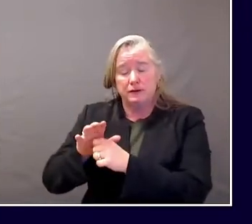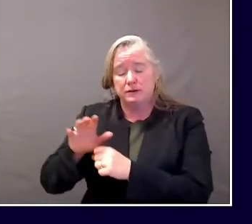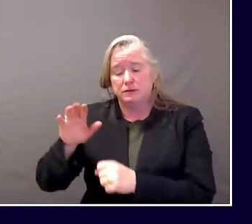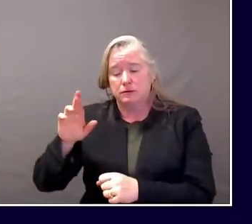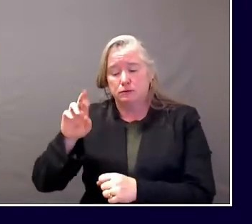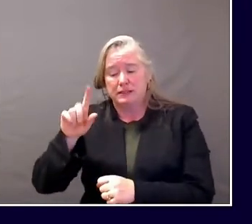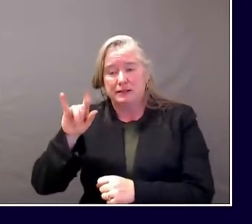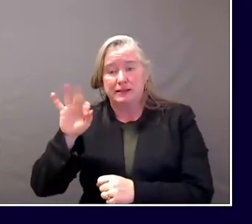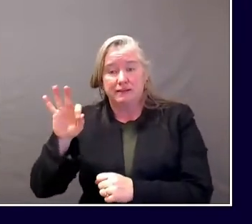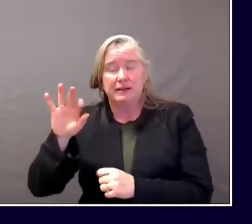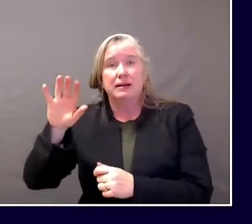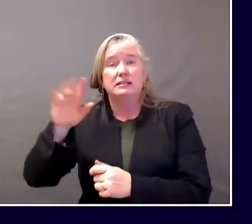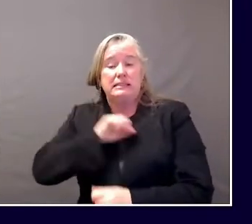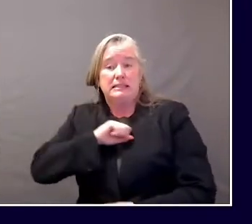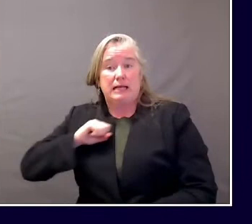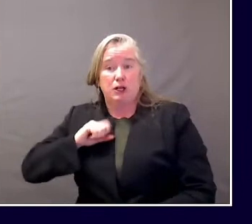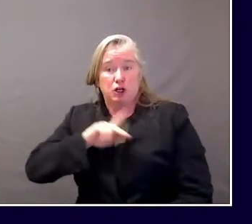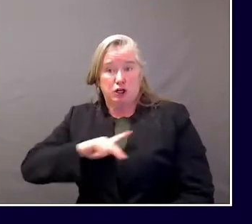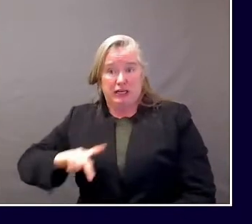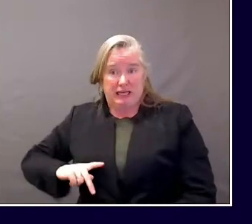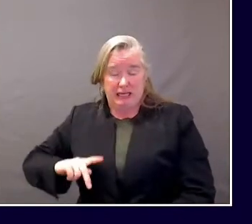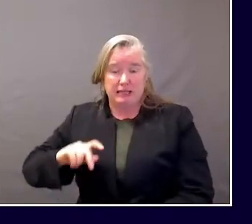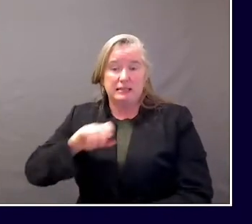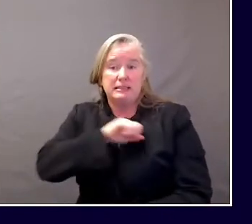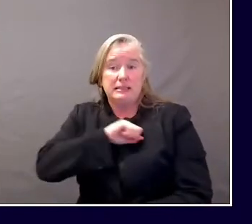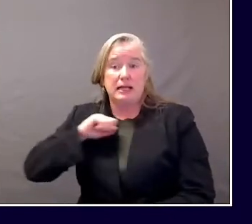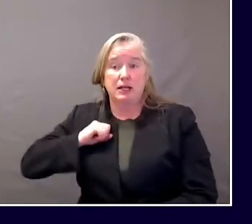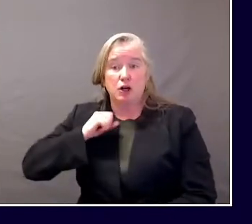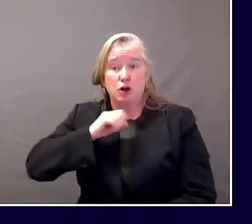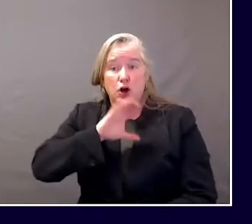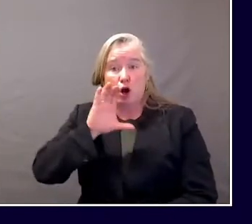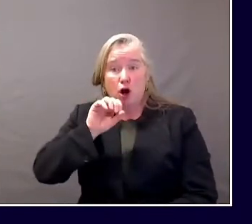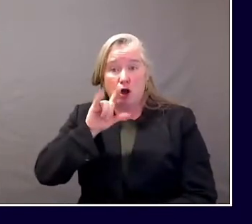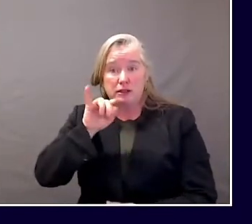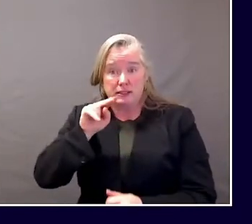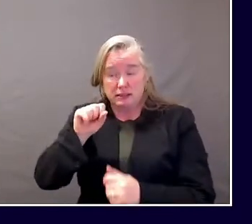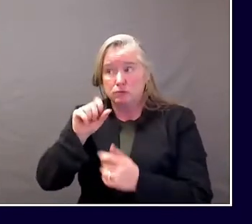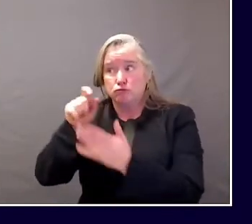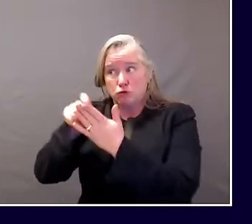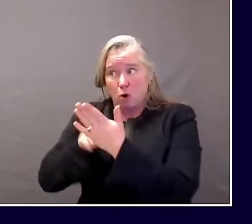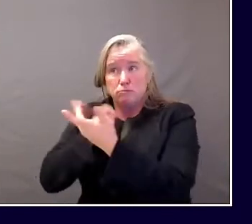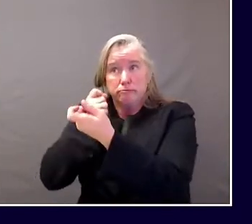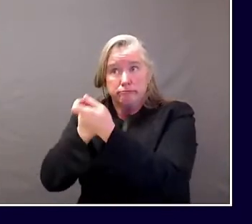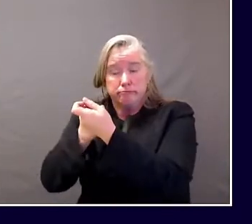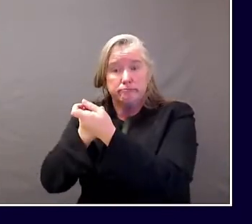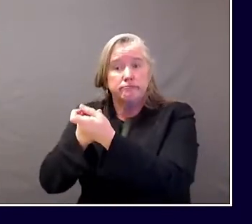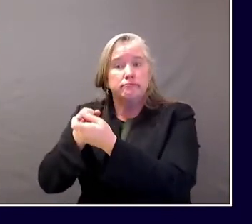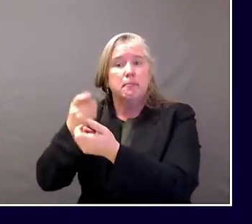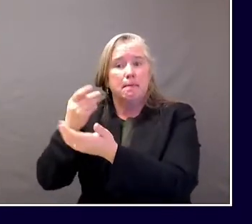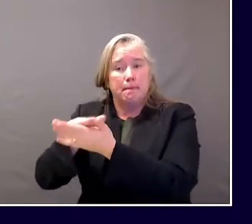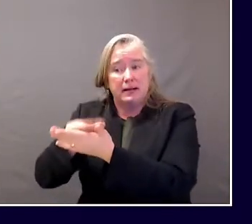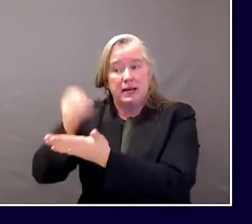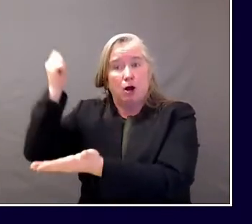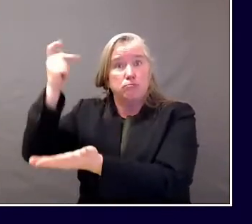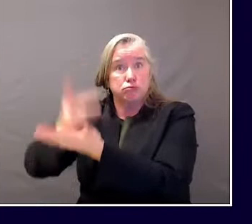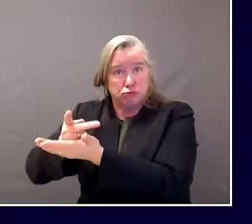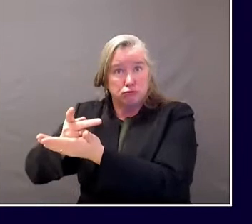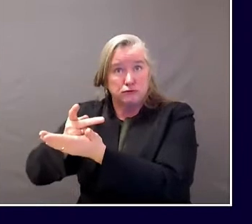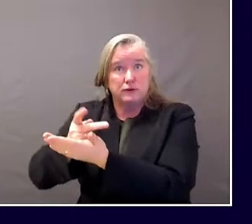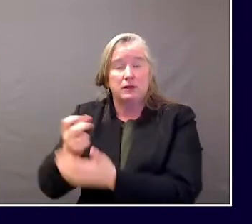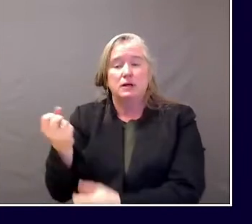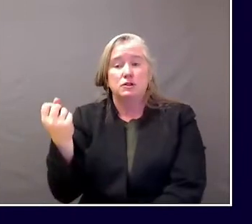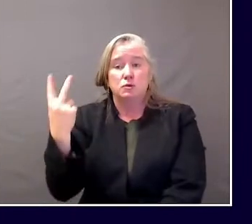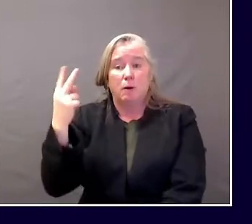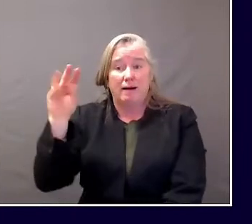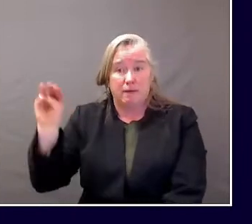and Collins and our delegation supported, that was signed into law on December 28th. While we look forward to that money coming, it's not here